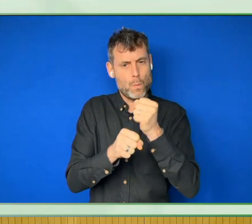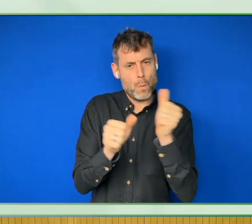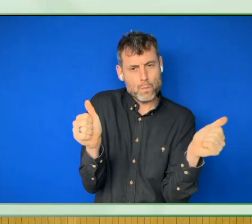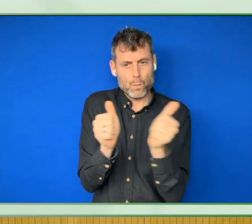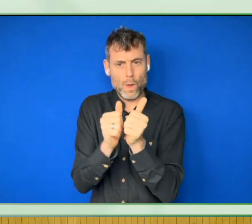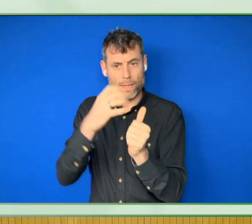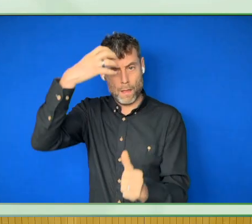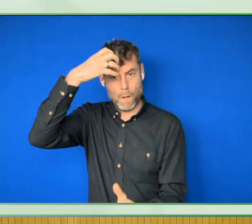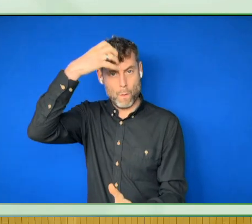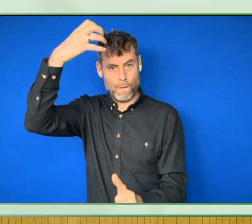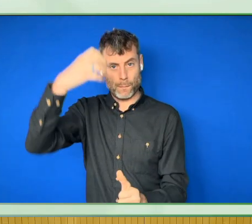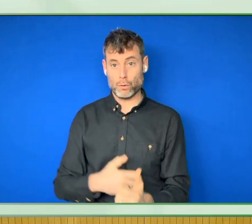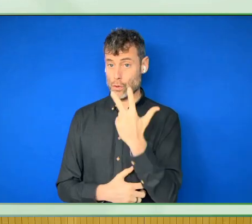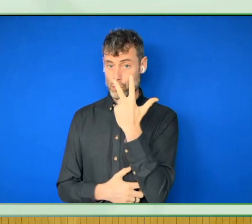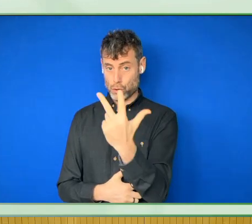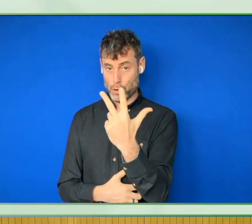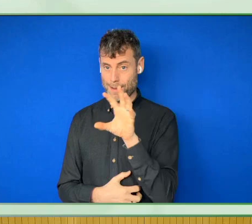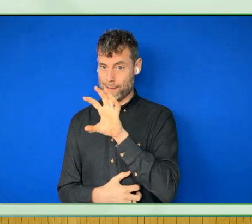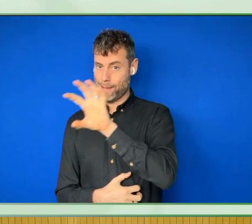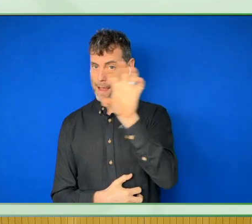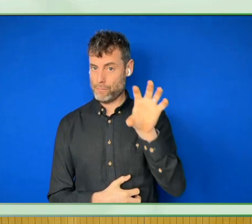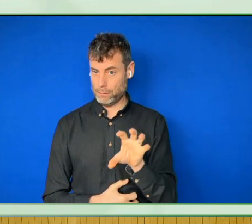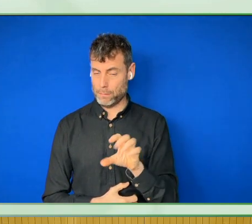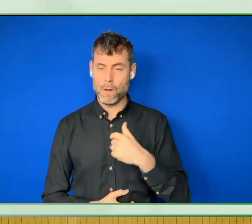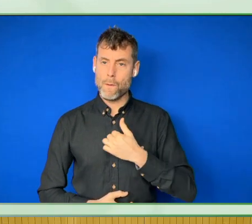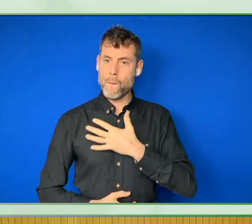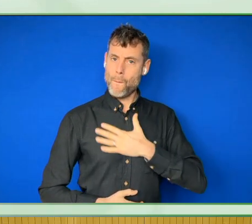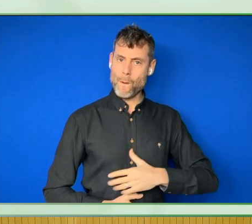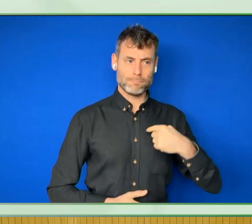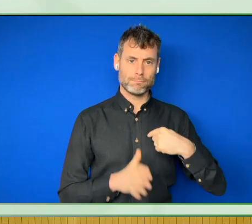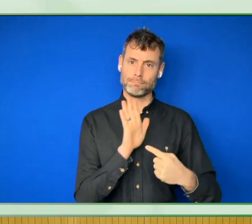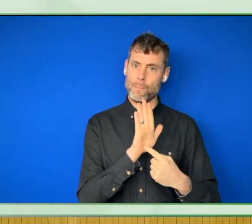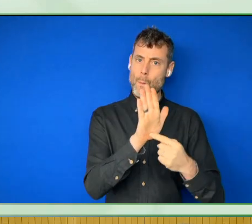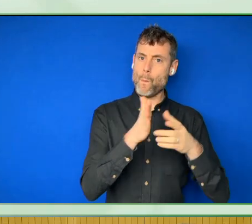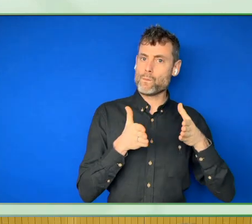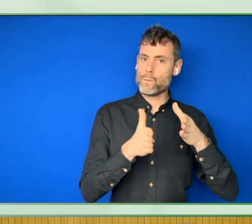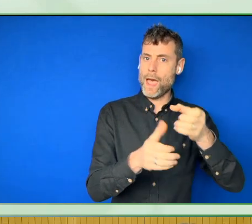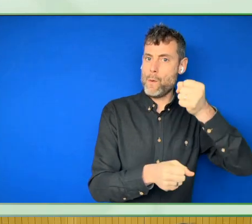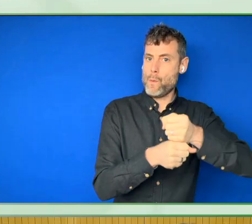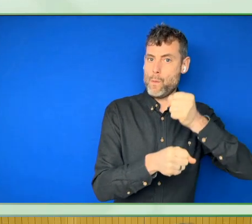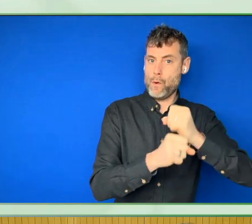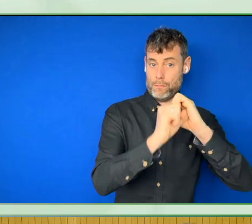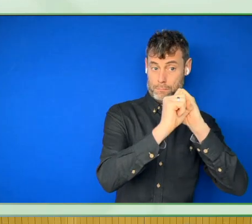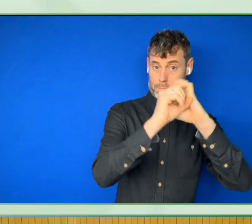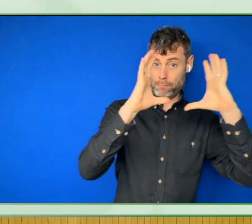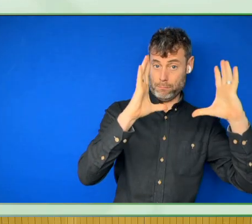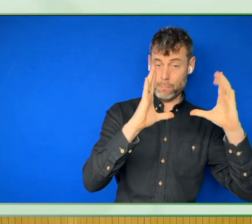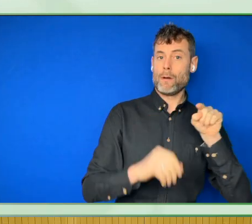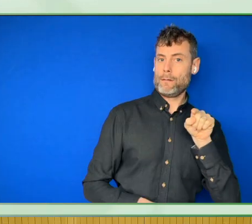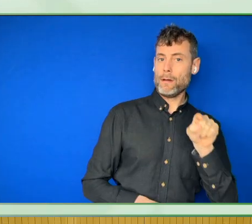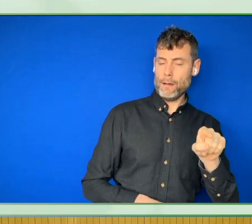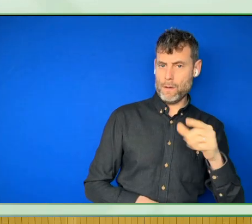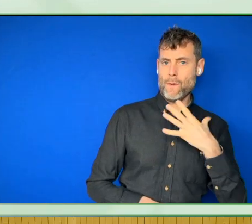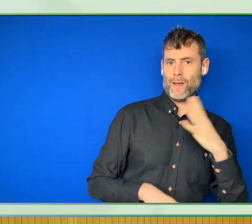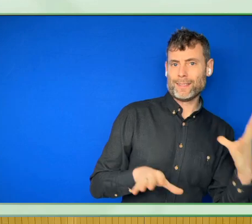include our model, OPC, or Ir para Crecer model, into government system.